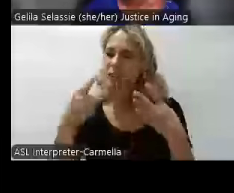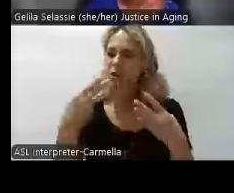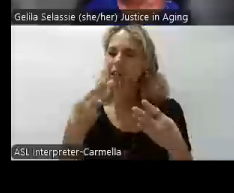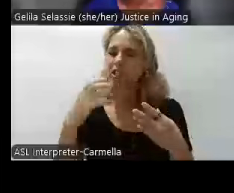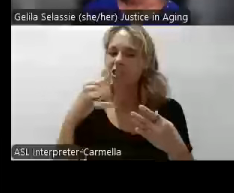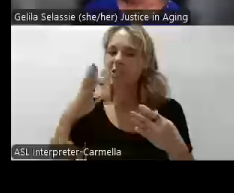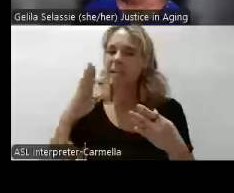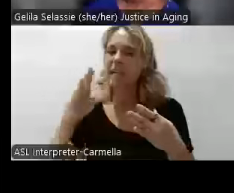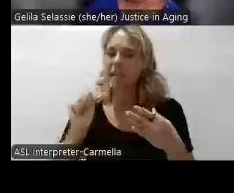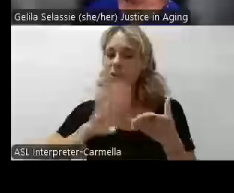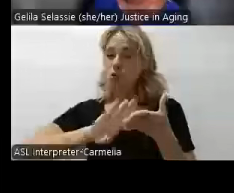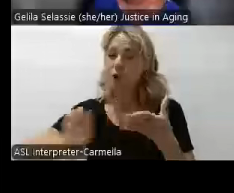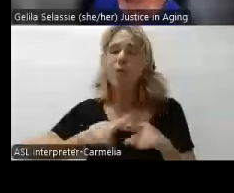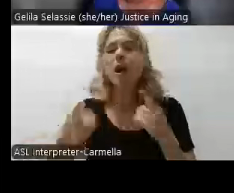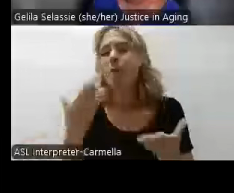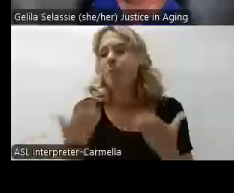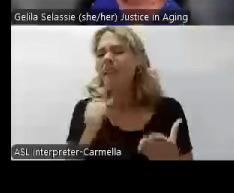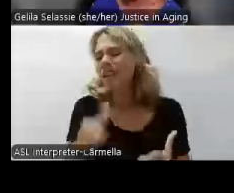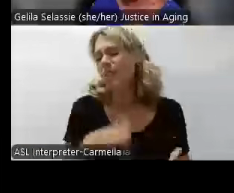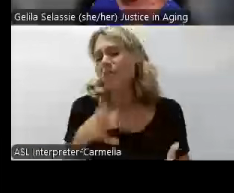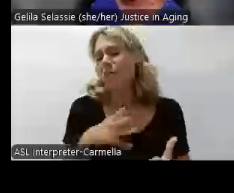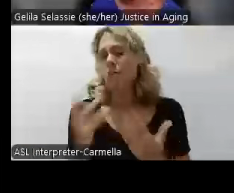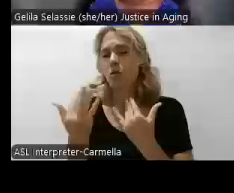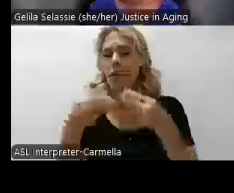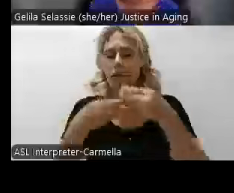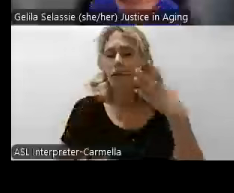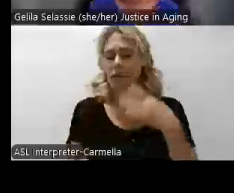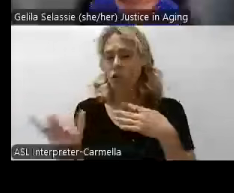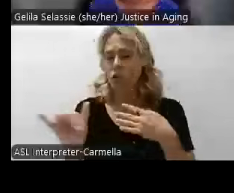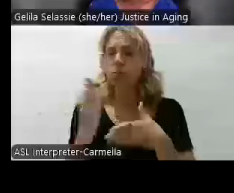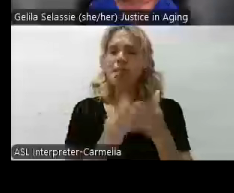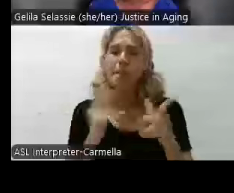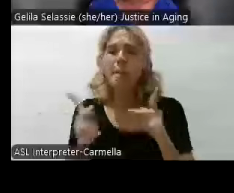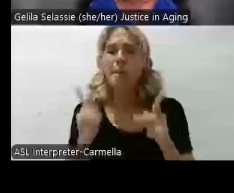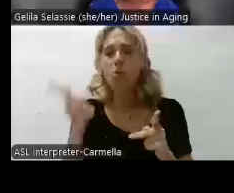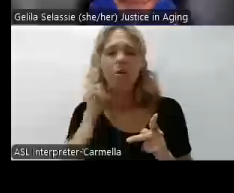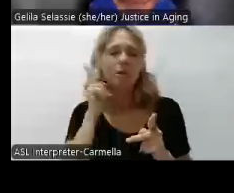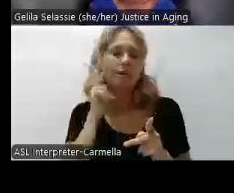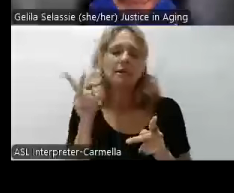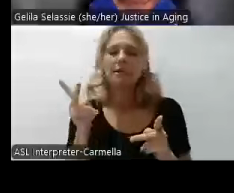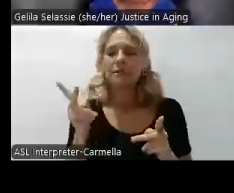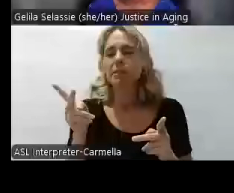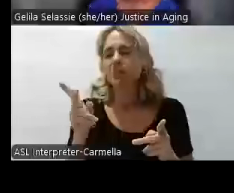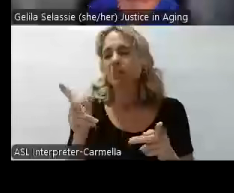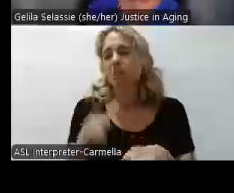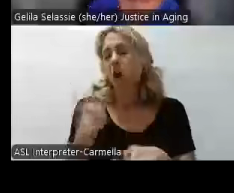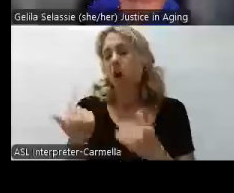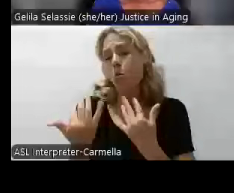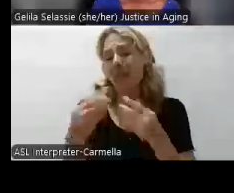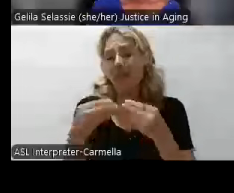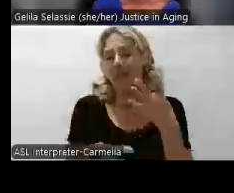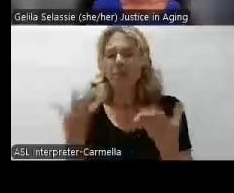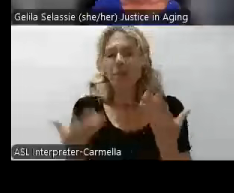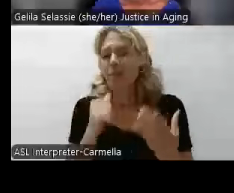waivers, but there may be informal waiting lists as well, because some people will see that there's a long wait list and might